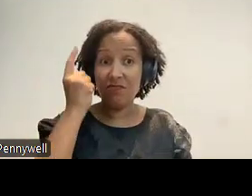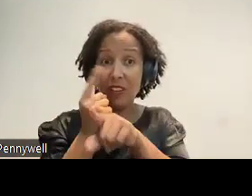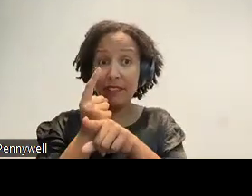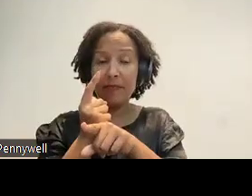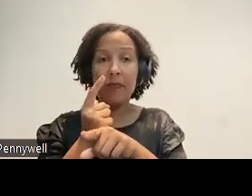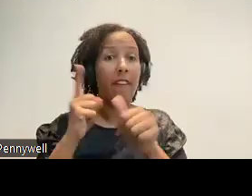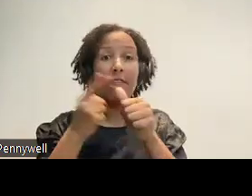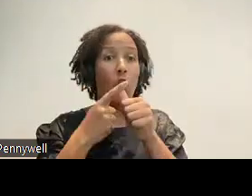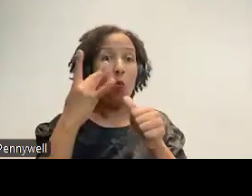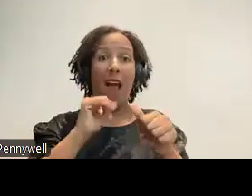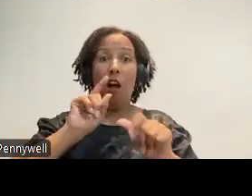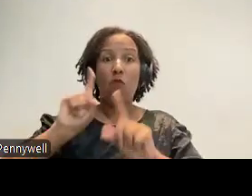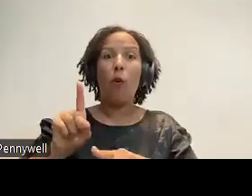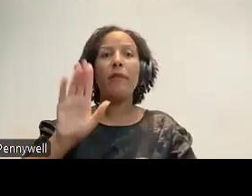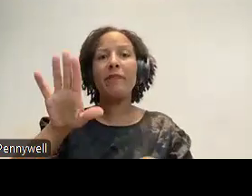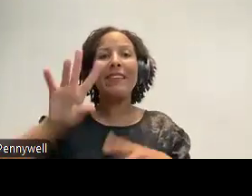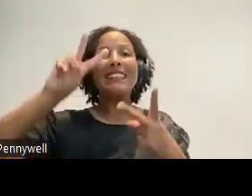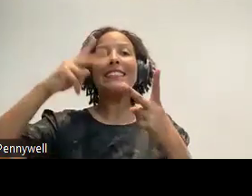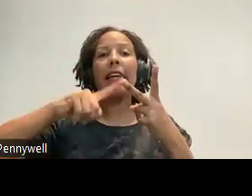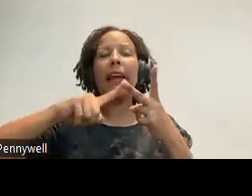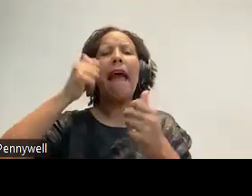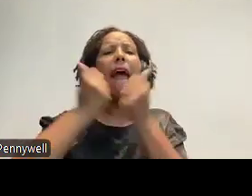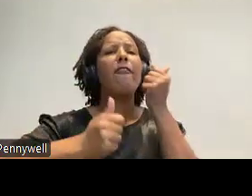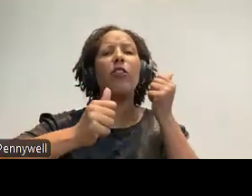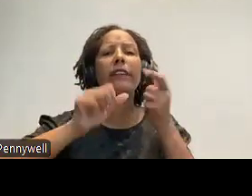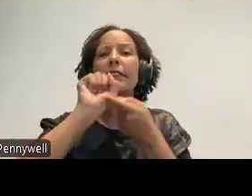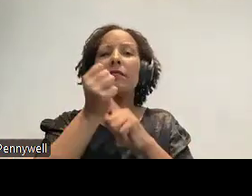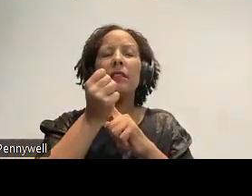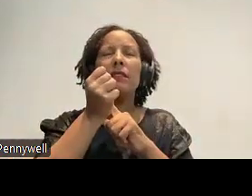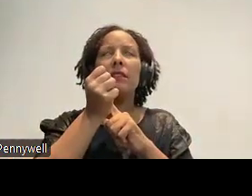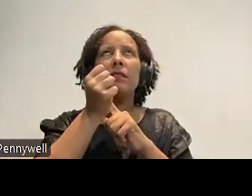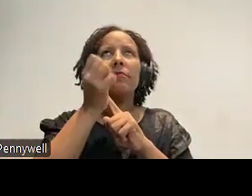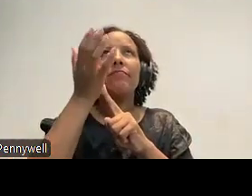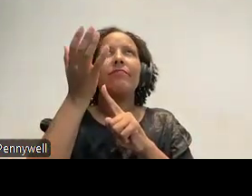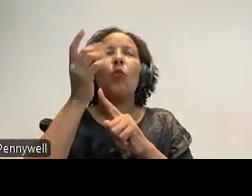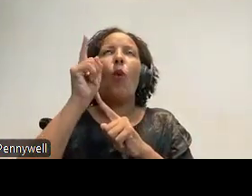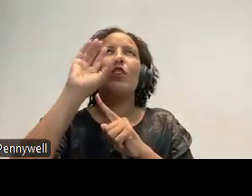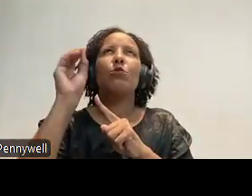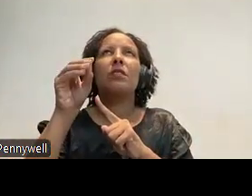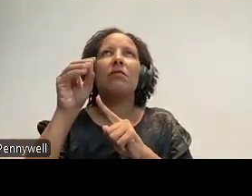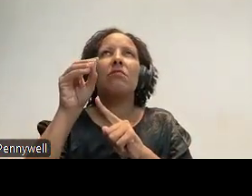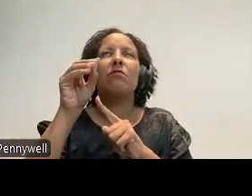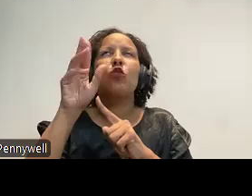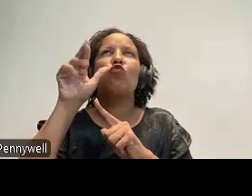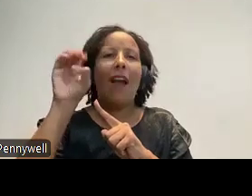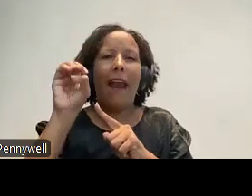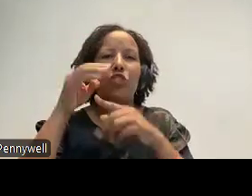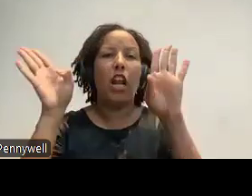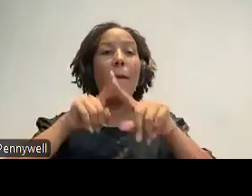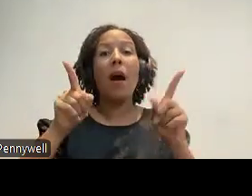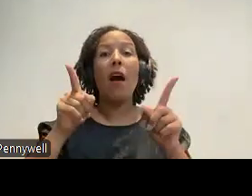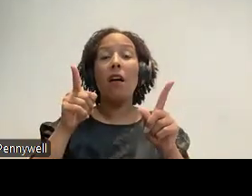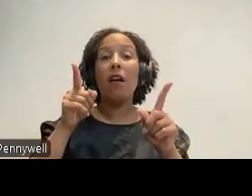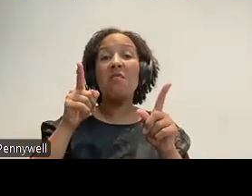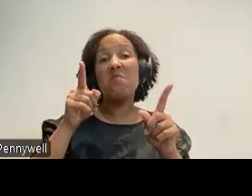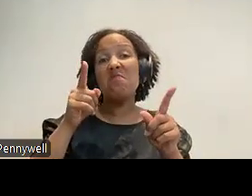one, in every case, and it's very rare you're going to hear 100% from me on anything, but 100% have said nobody ever